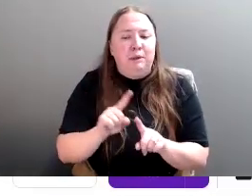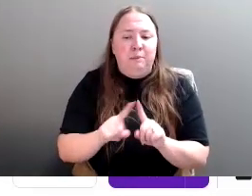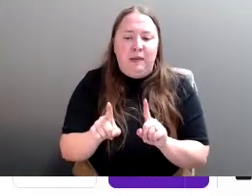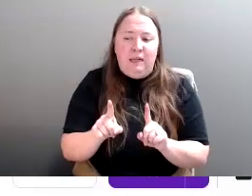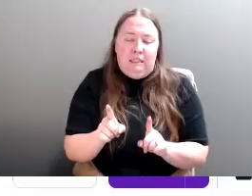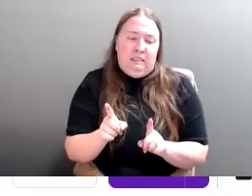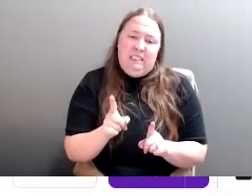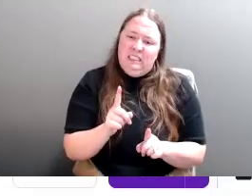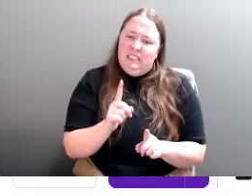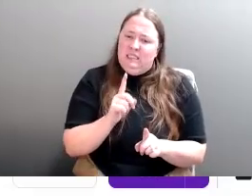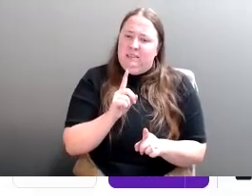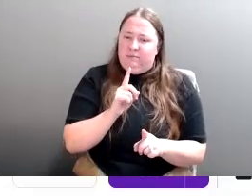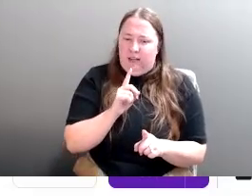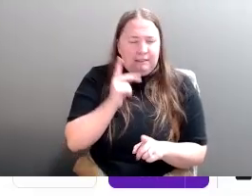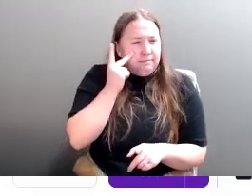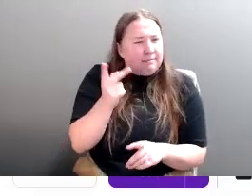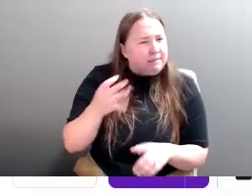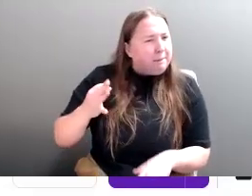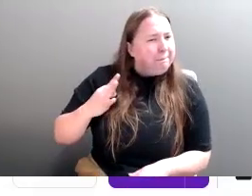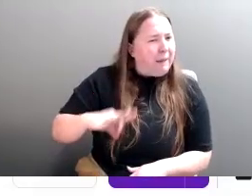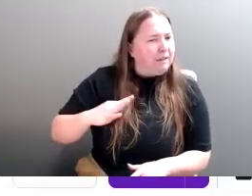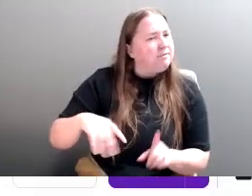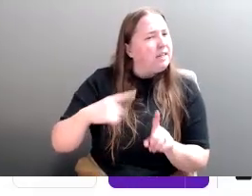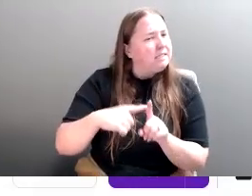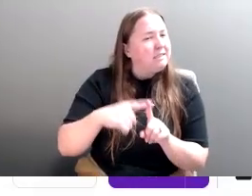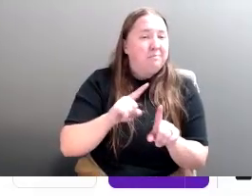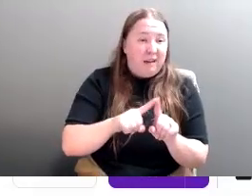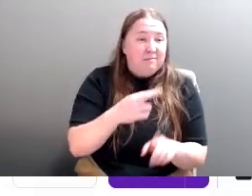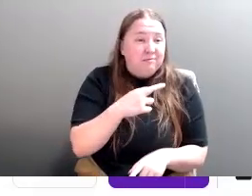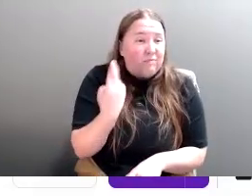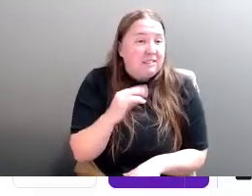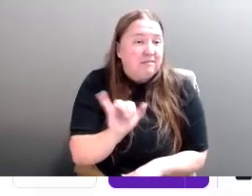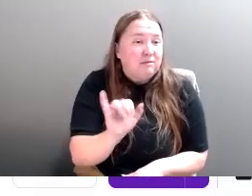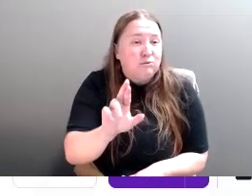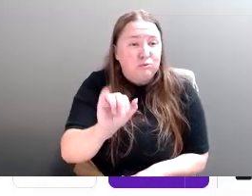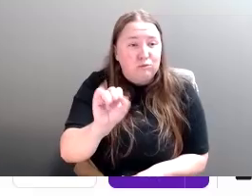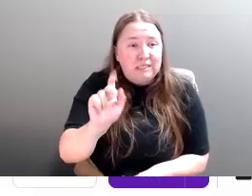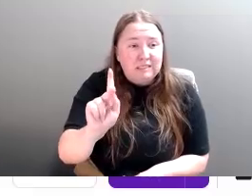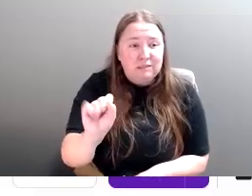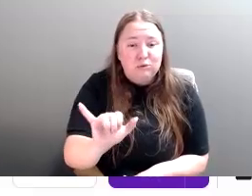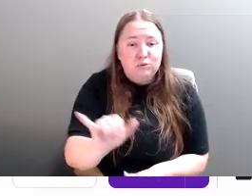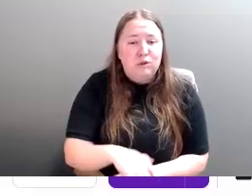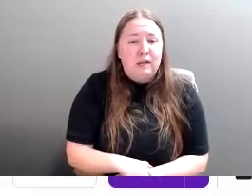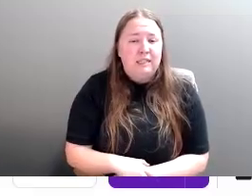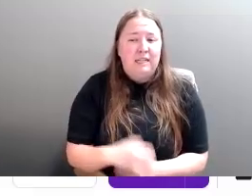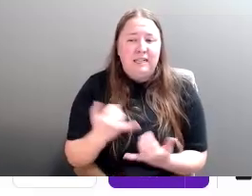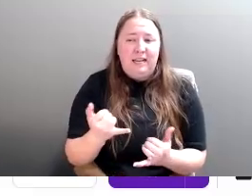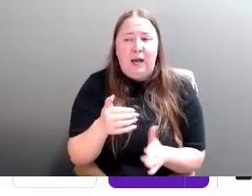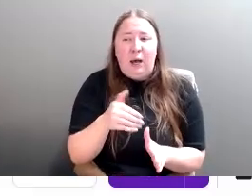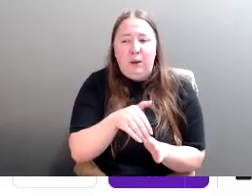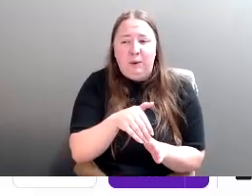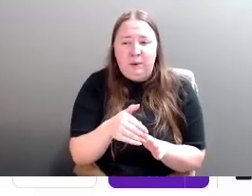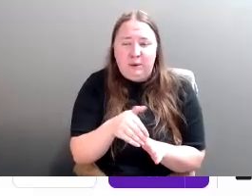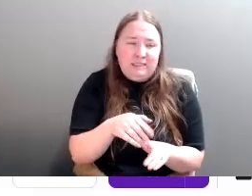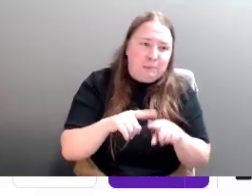Like I'm very, I see the benefits, but there are definitely some risks. And now I'm a little more somewhere between here, depending